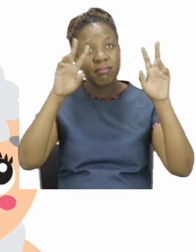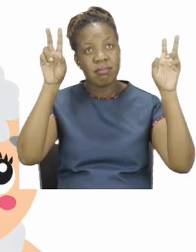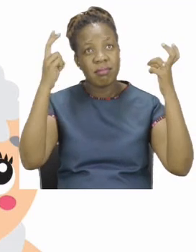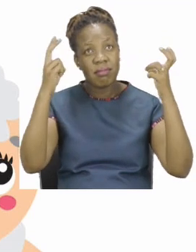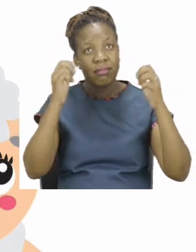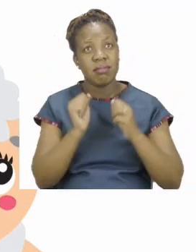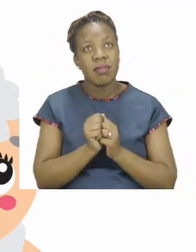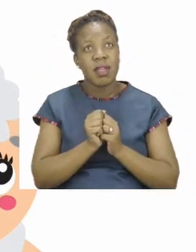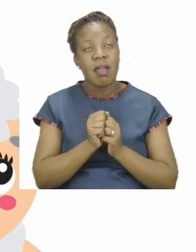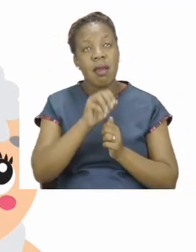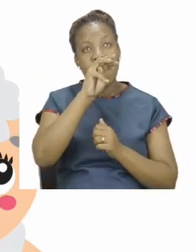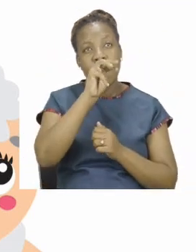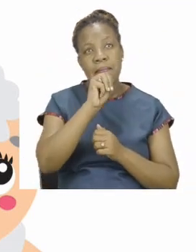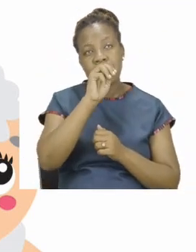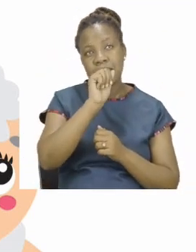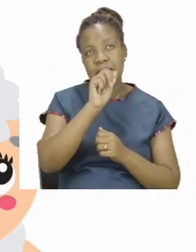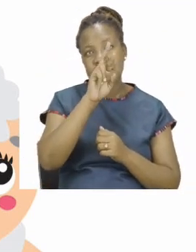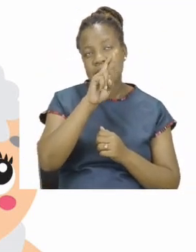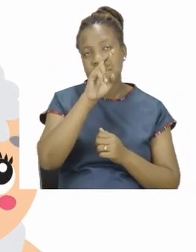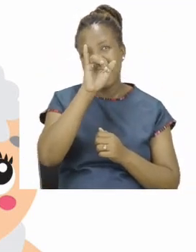a little lamb.